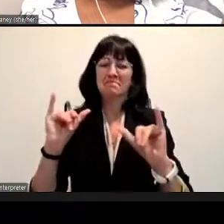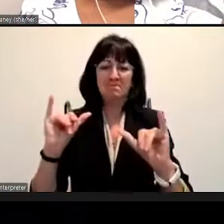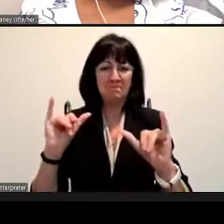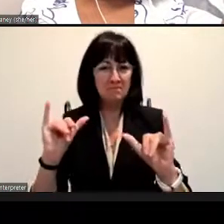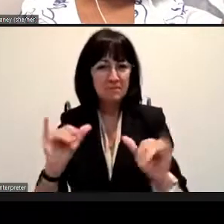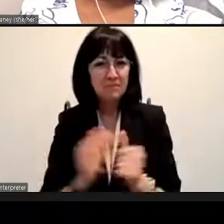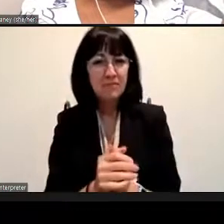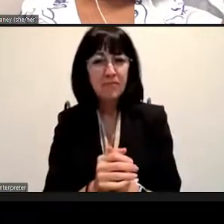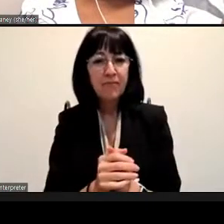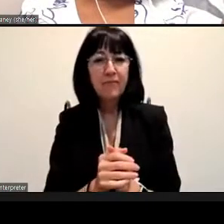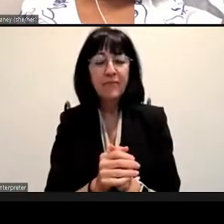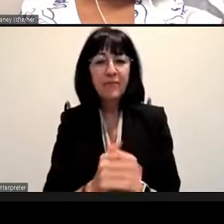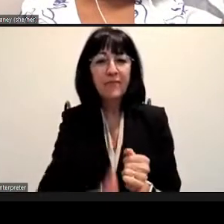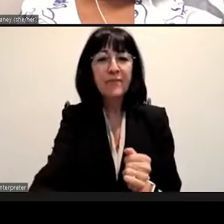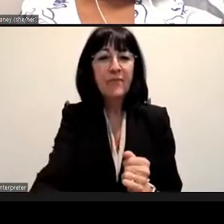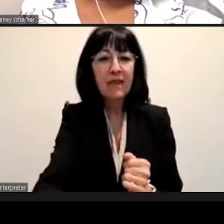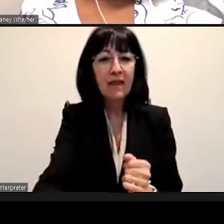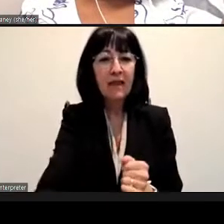Porsche McGovern, she, her, hers,